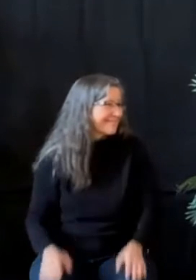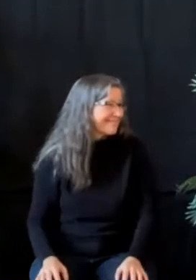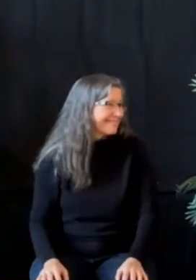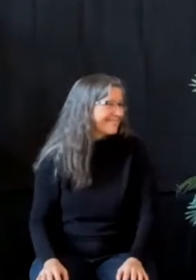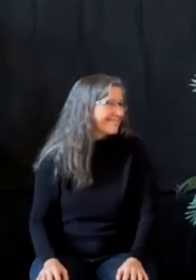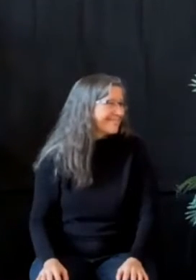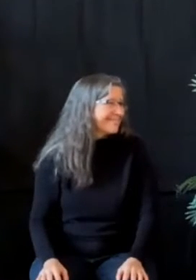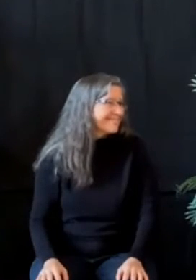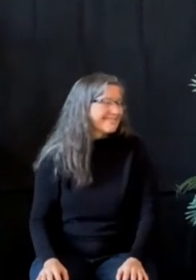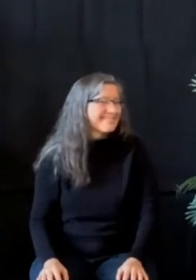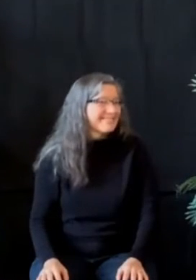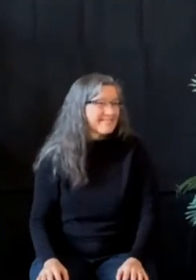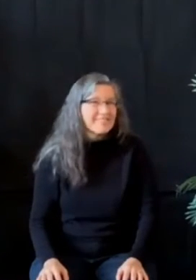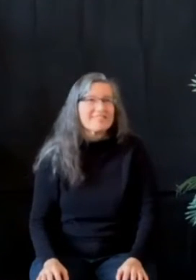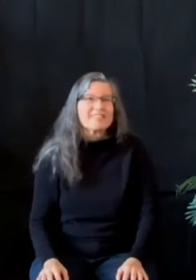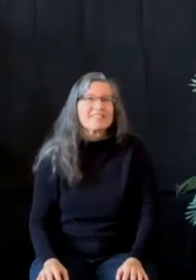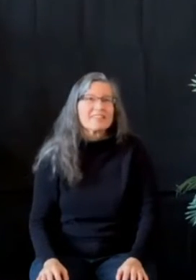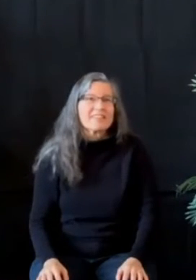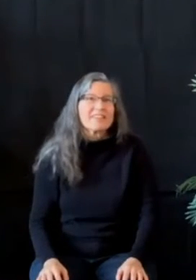Brave soul.